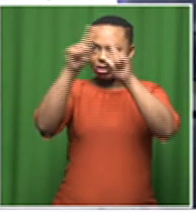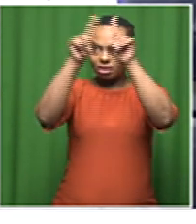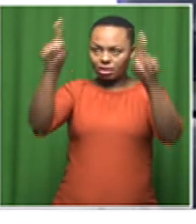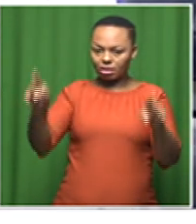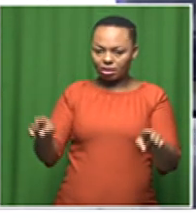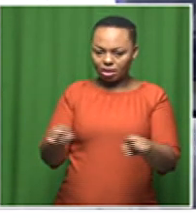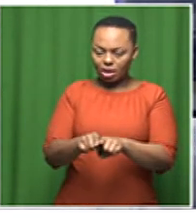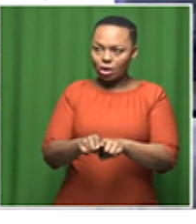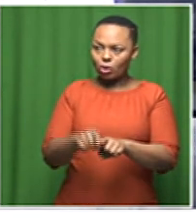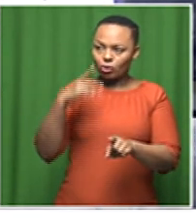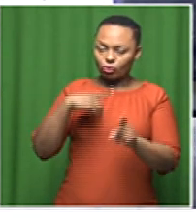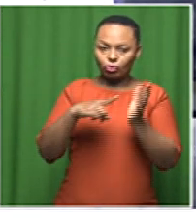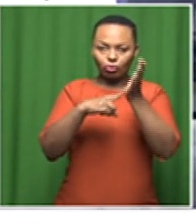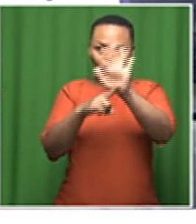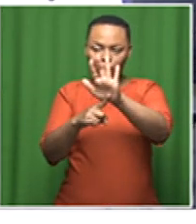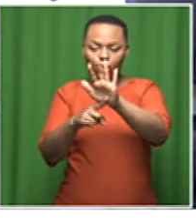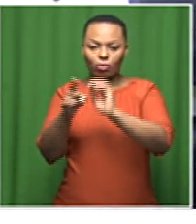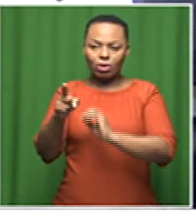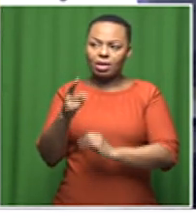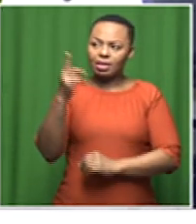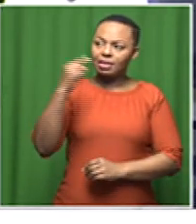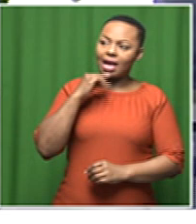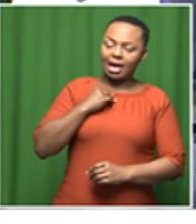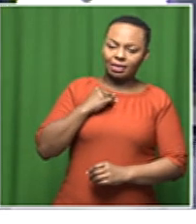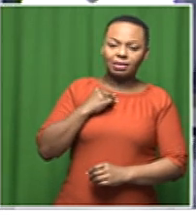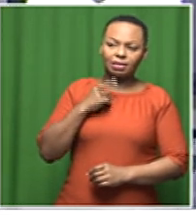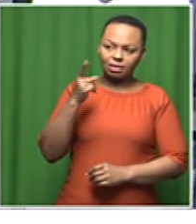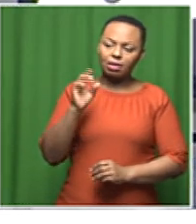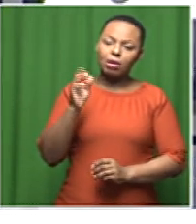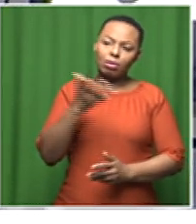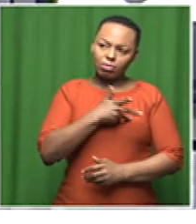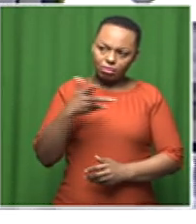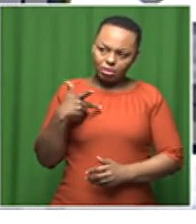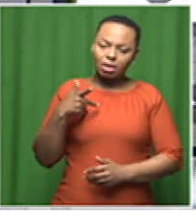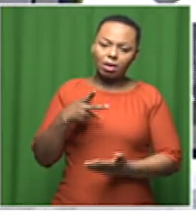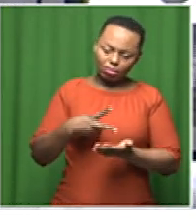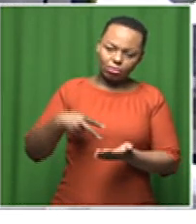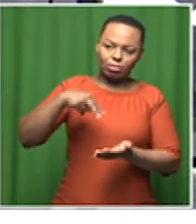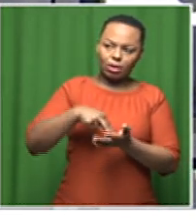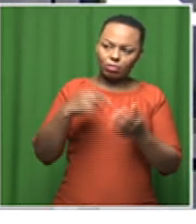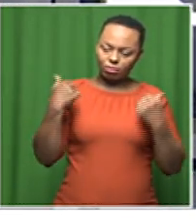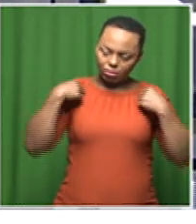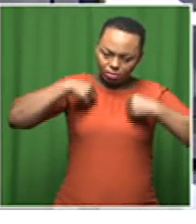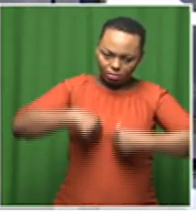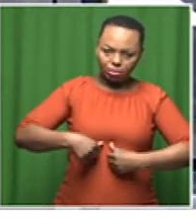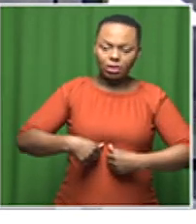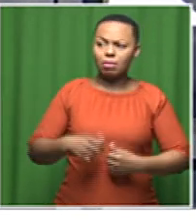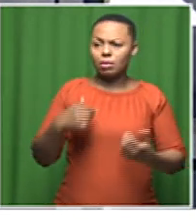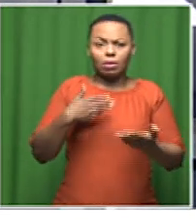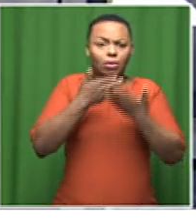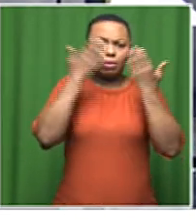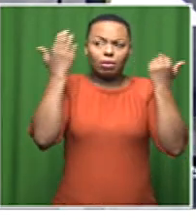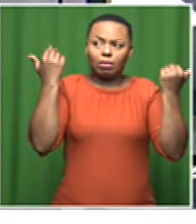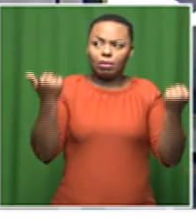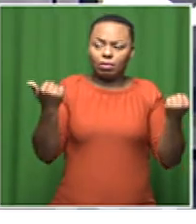the other side, the bed was like high. And he said to me, ma'am, it's fine, you can get up and get dressed. Me not knowing the bed